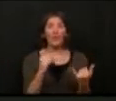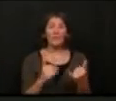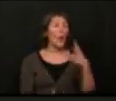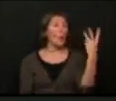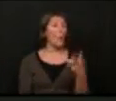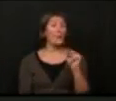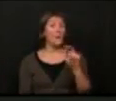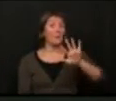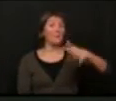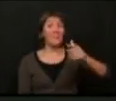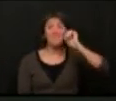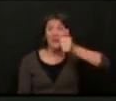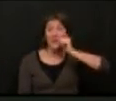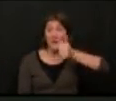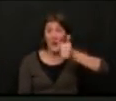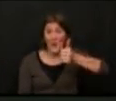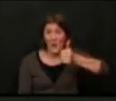Wednesday, November 5th,